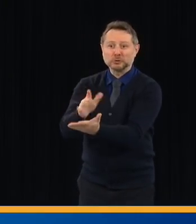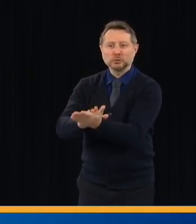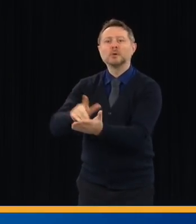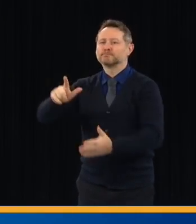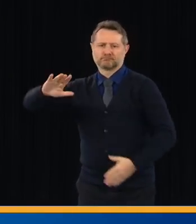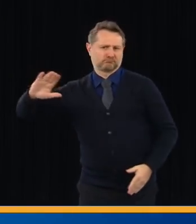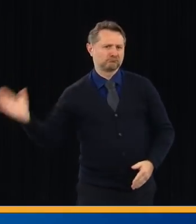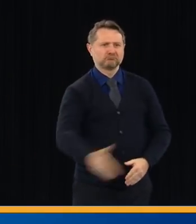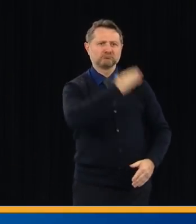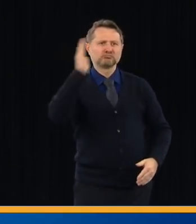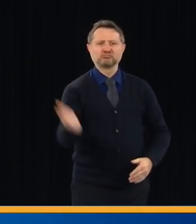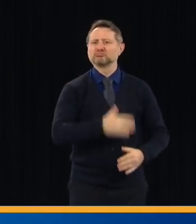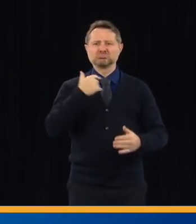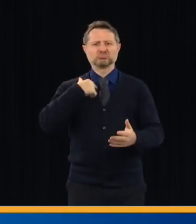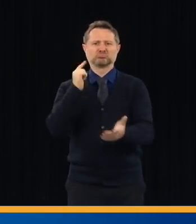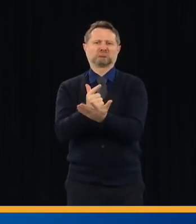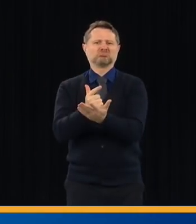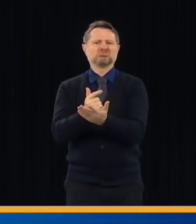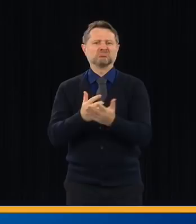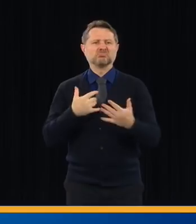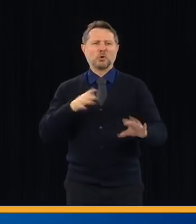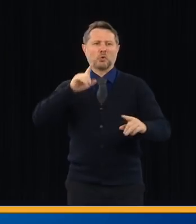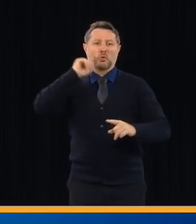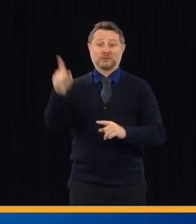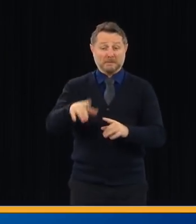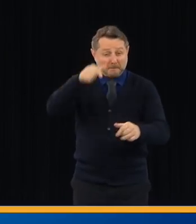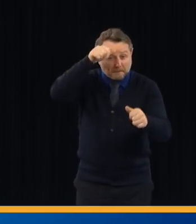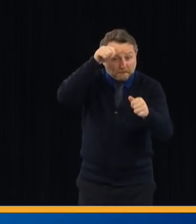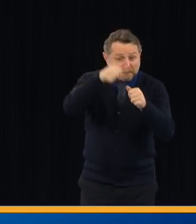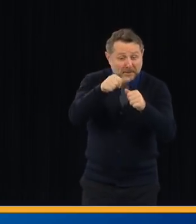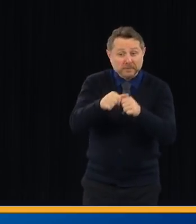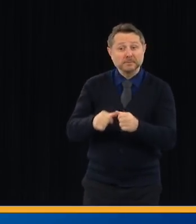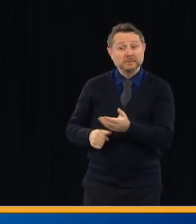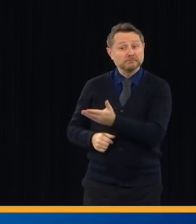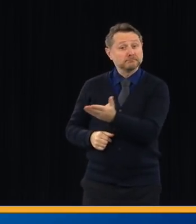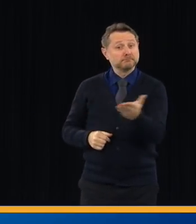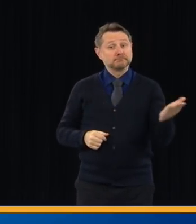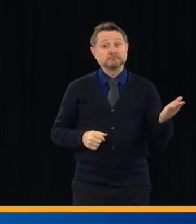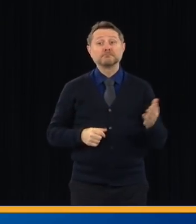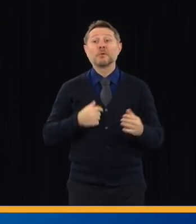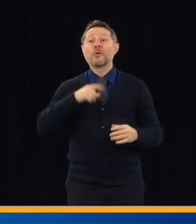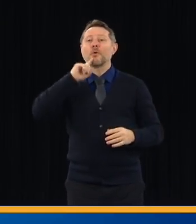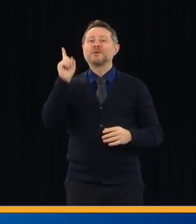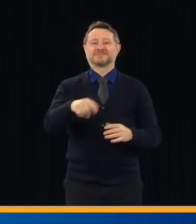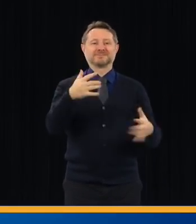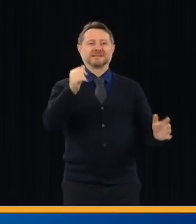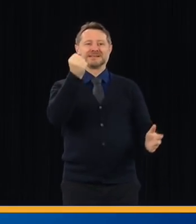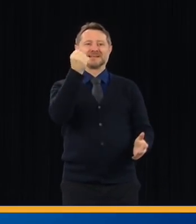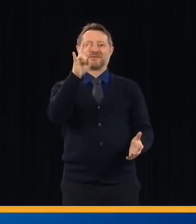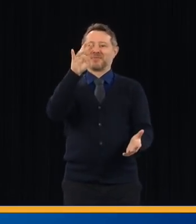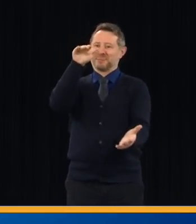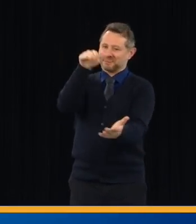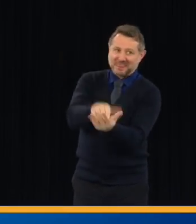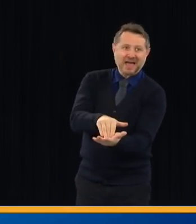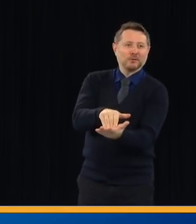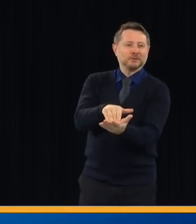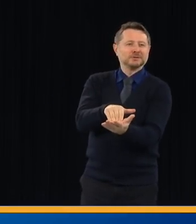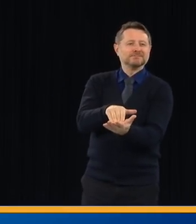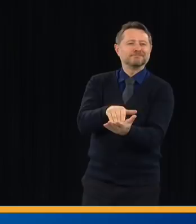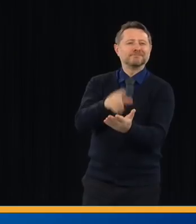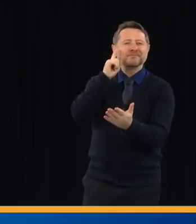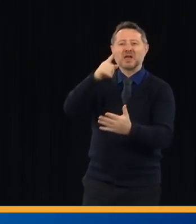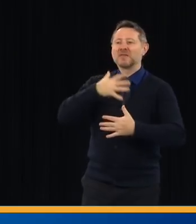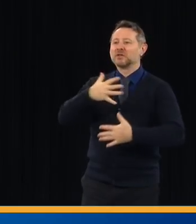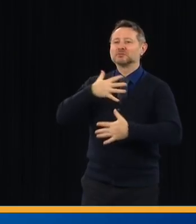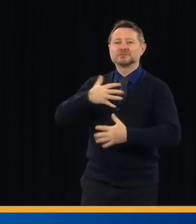On ventilators, remember we ordered 17,000 ventilators. To give you an idea of how many